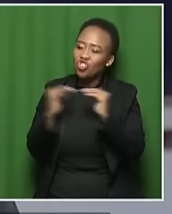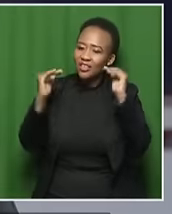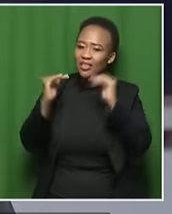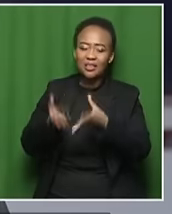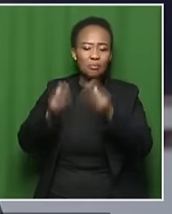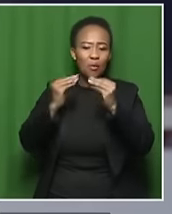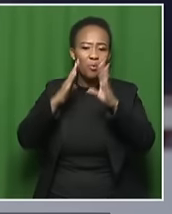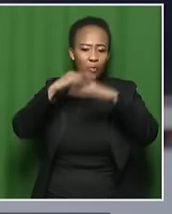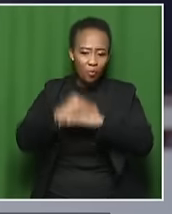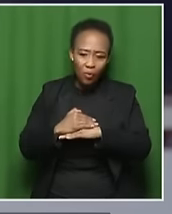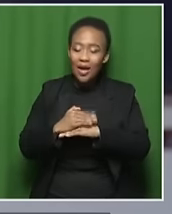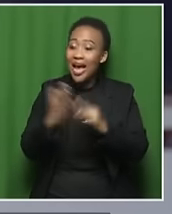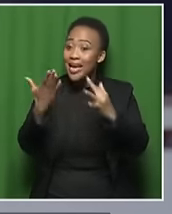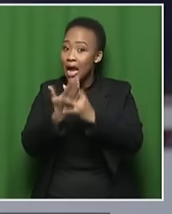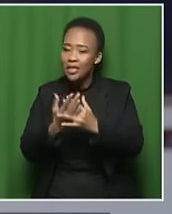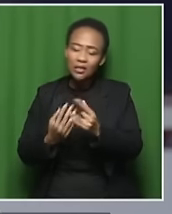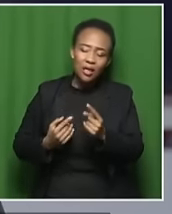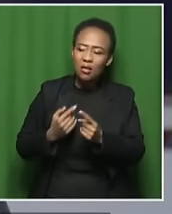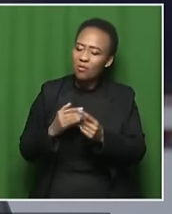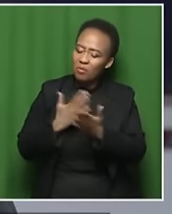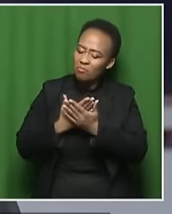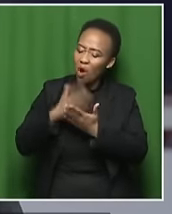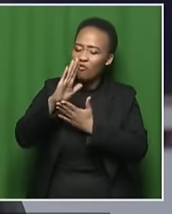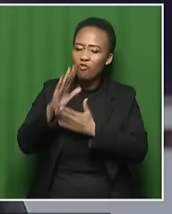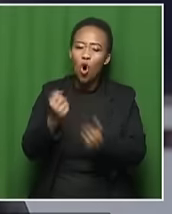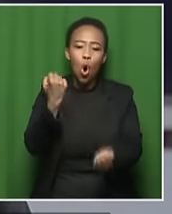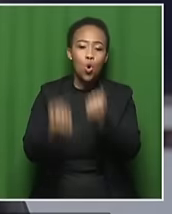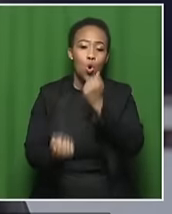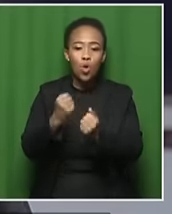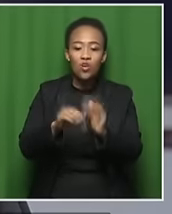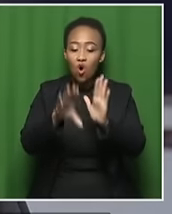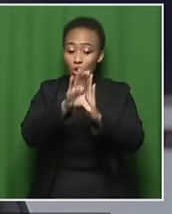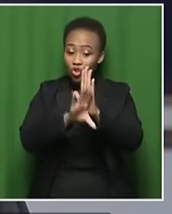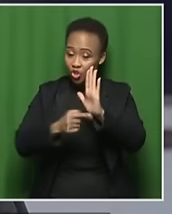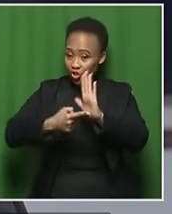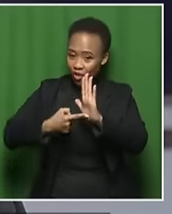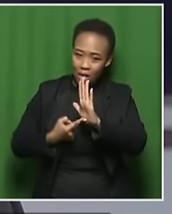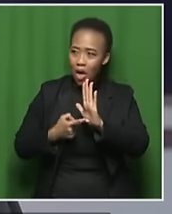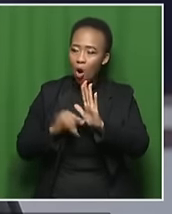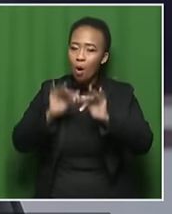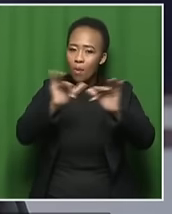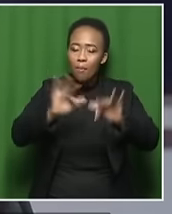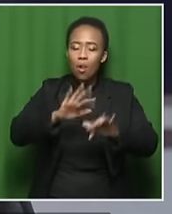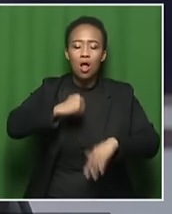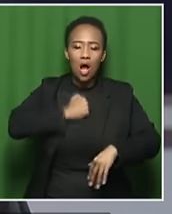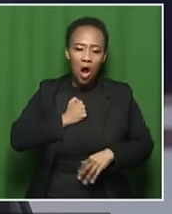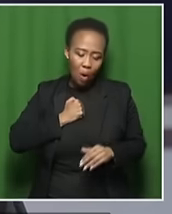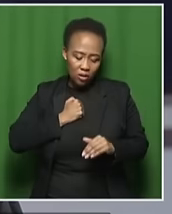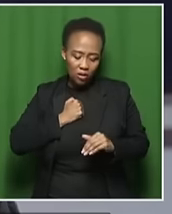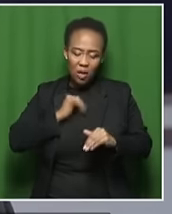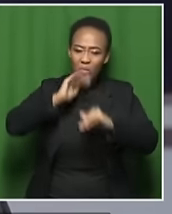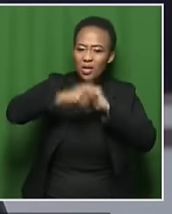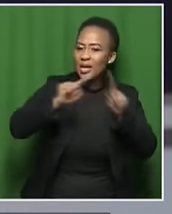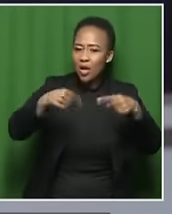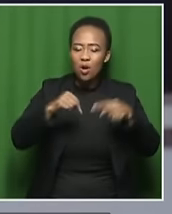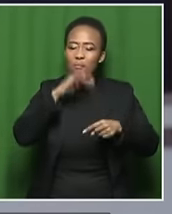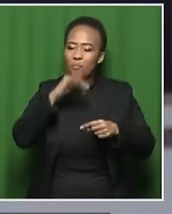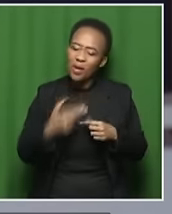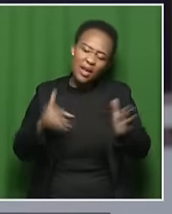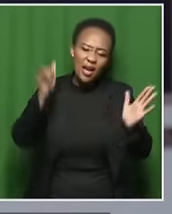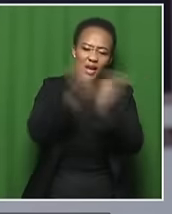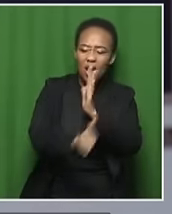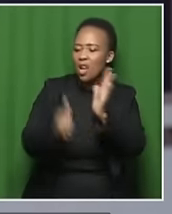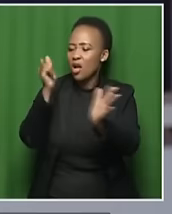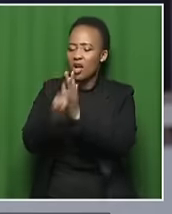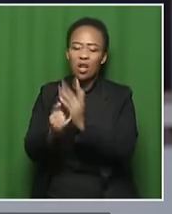was thrown out of court. So if the constitution cannot protect our people, we must fight fire with fire to protect